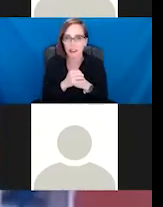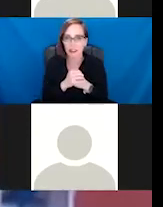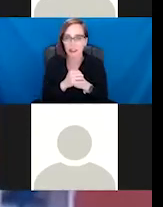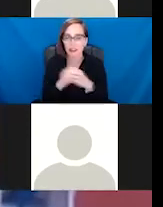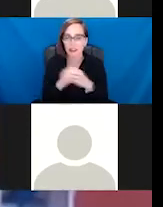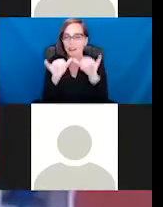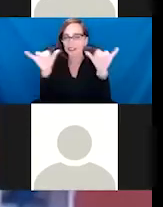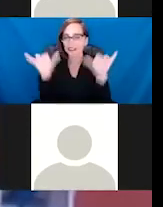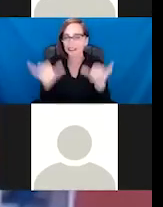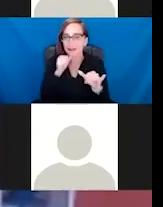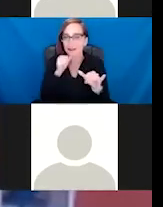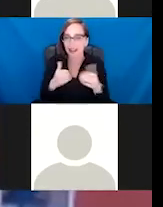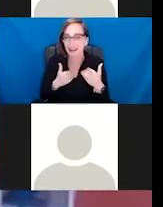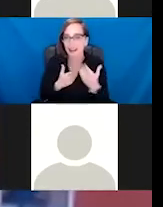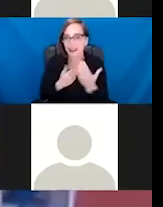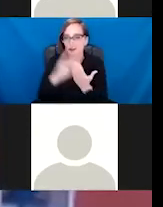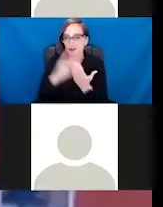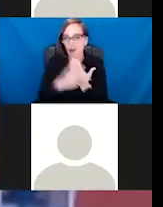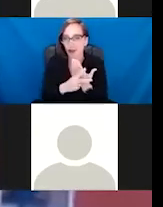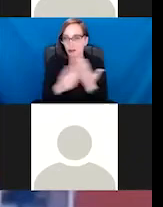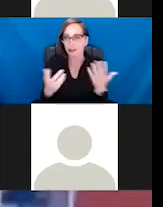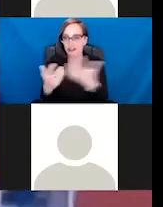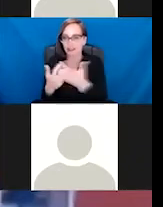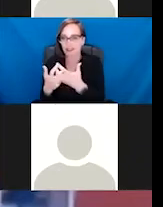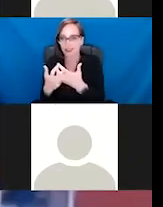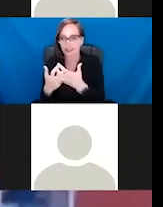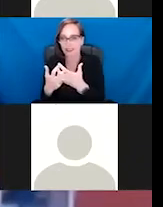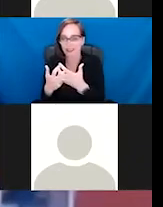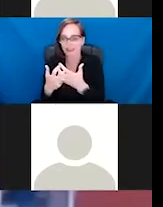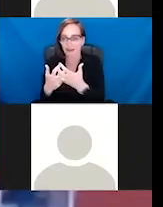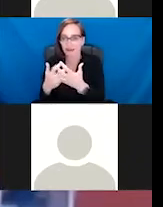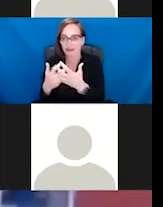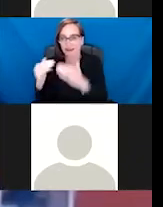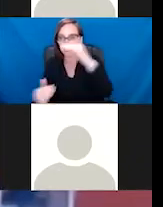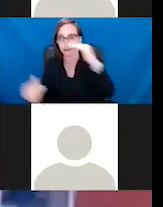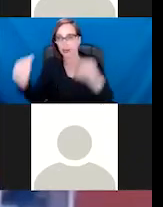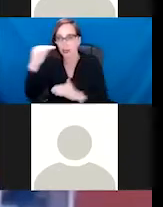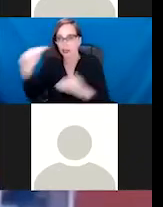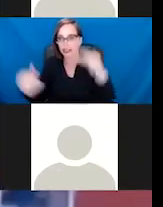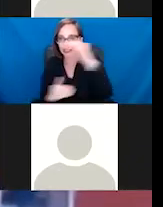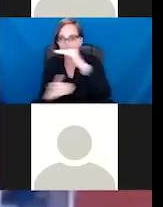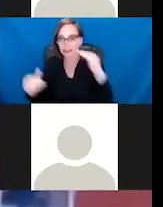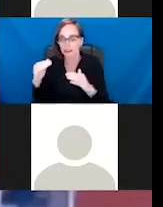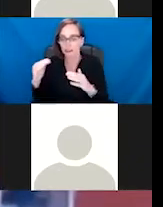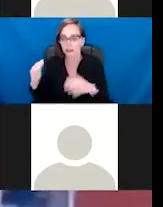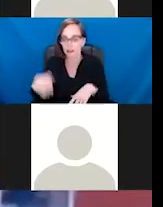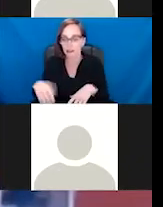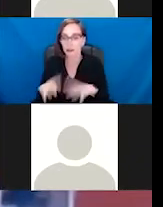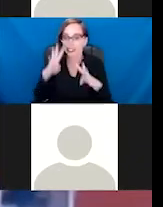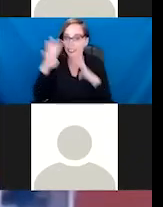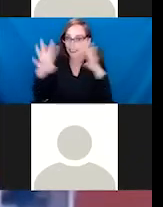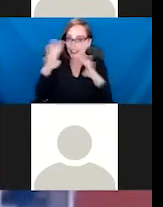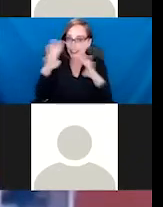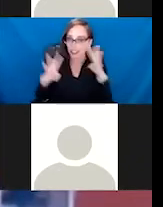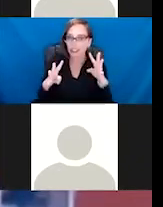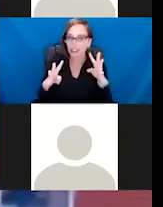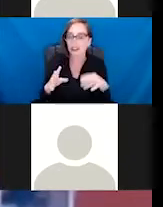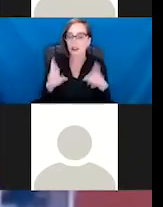are fit to address the disparities and inequities, and so innovation to allow